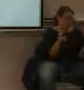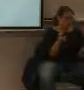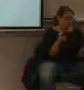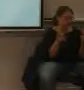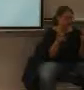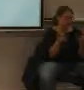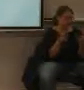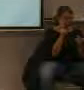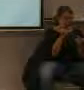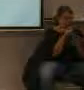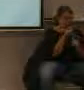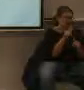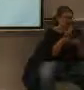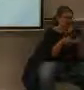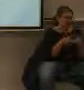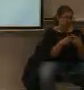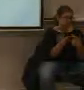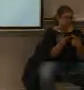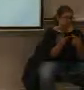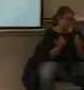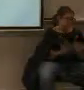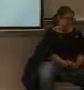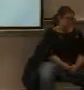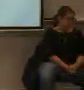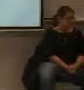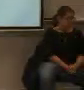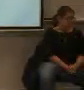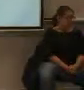to their photosystems.